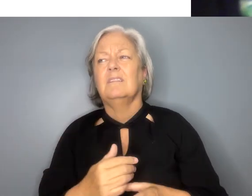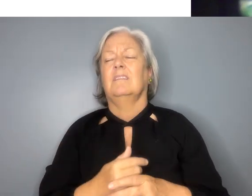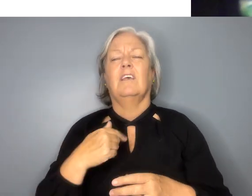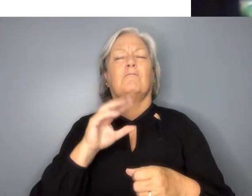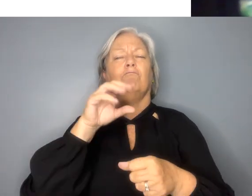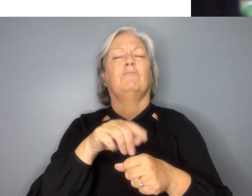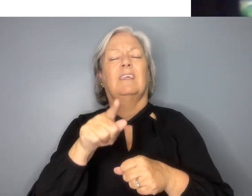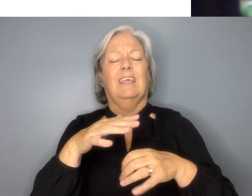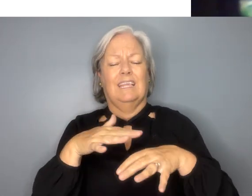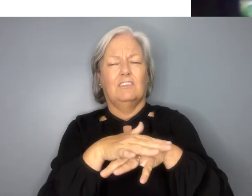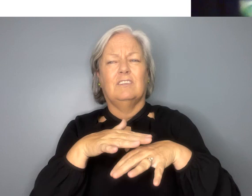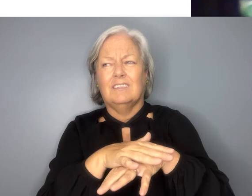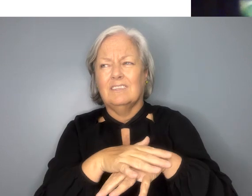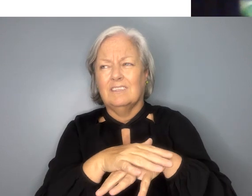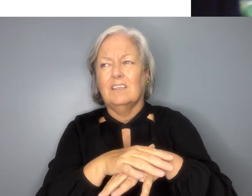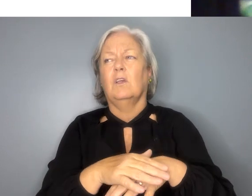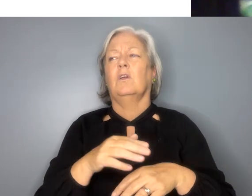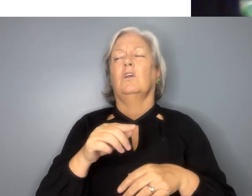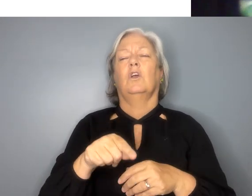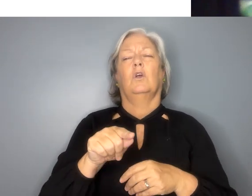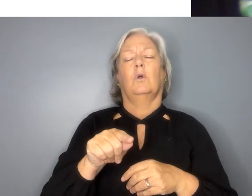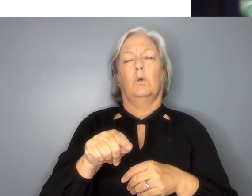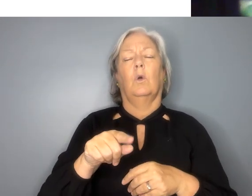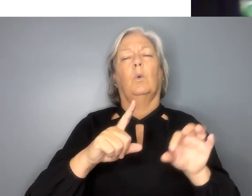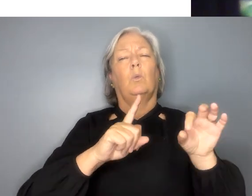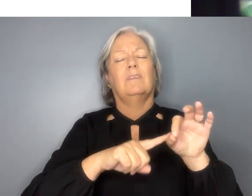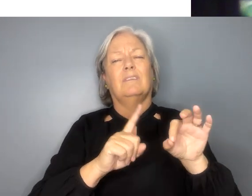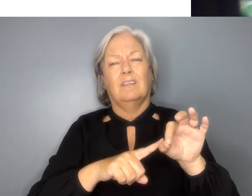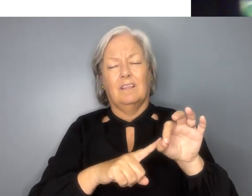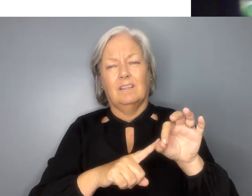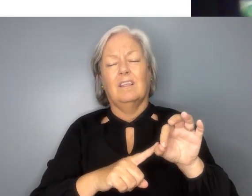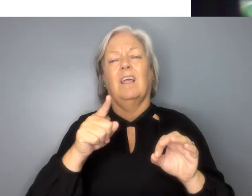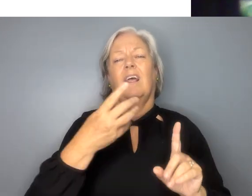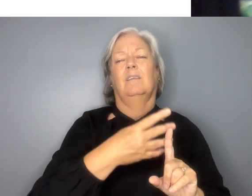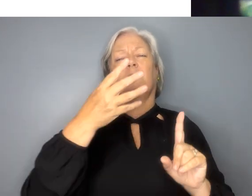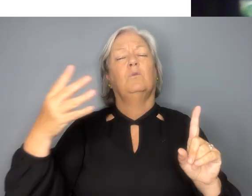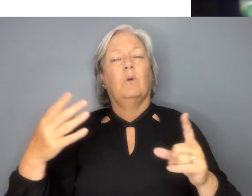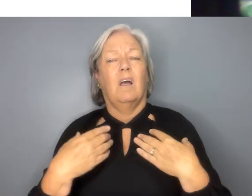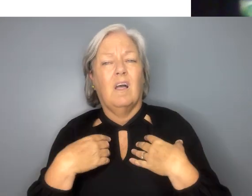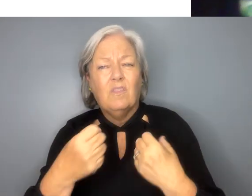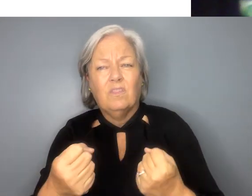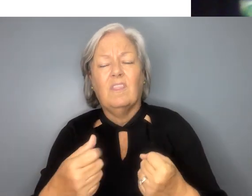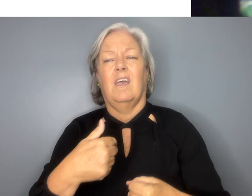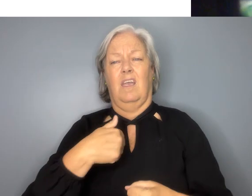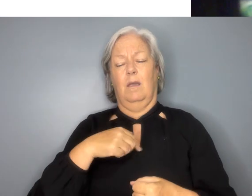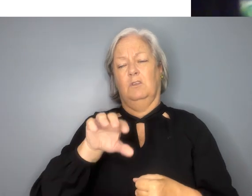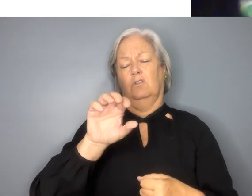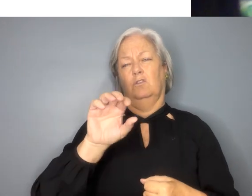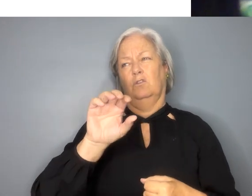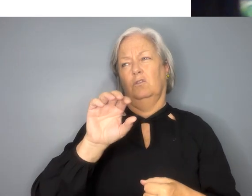intersectional disability program for the Queensland Council of LGBTI Health. I use she, her